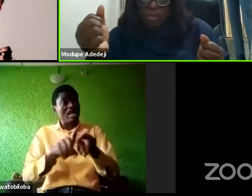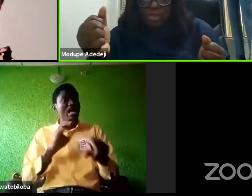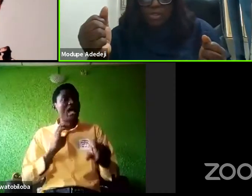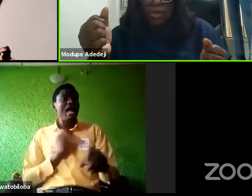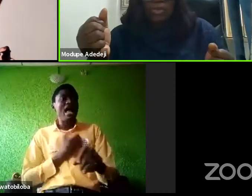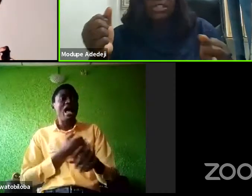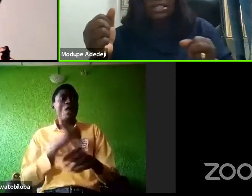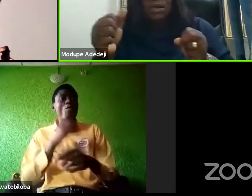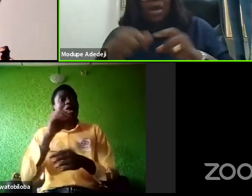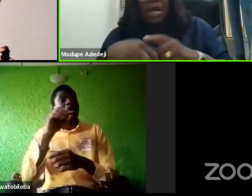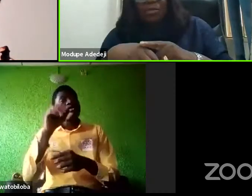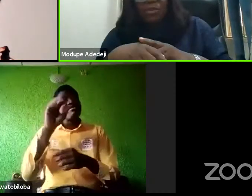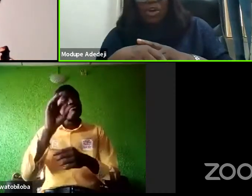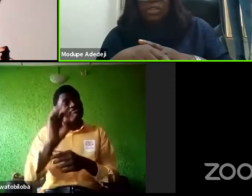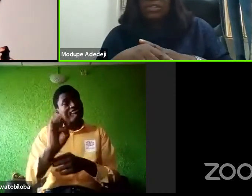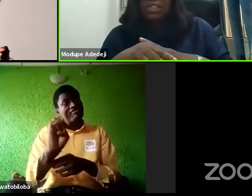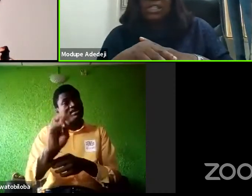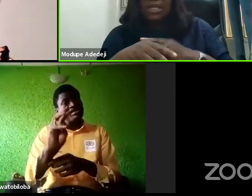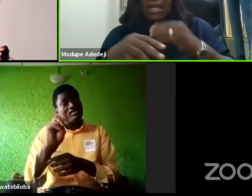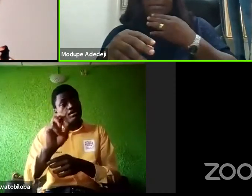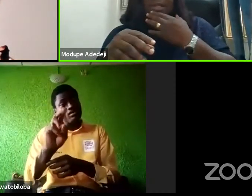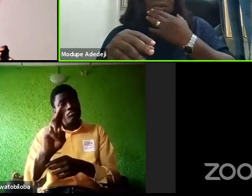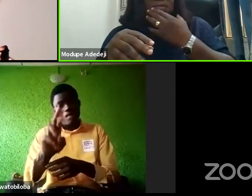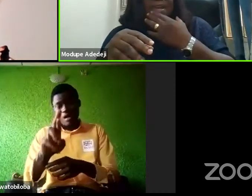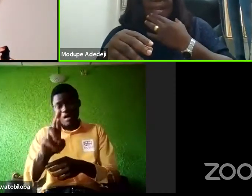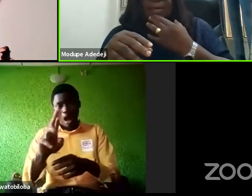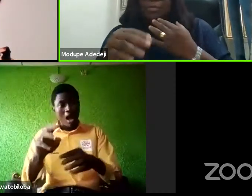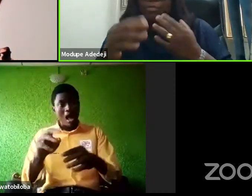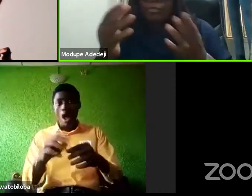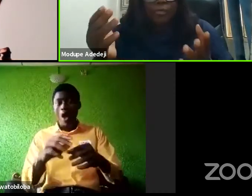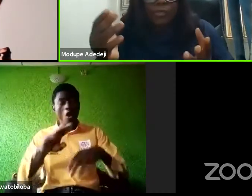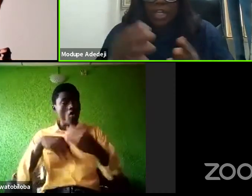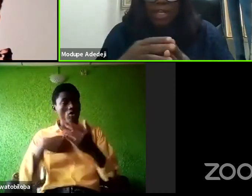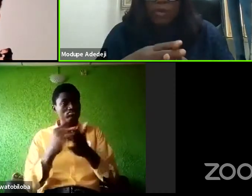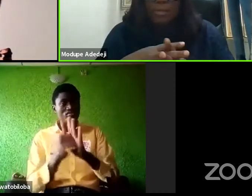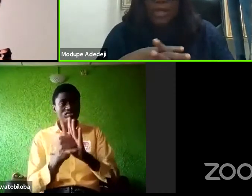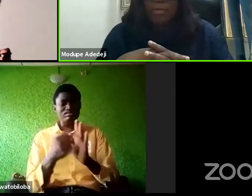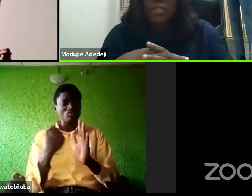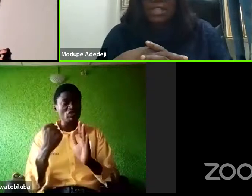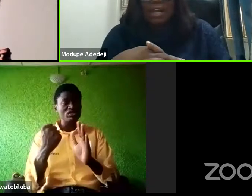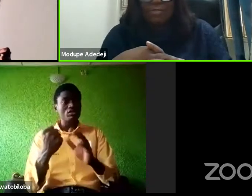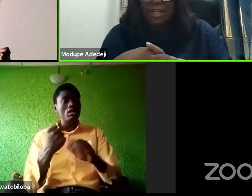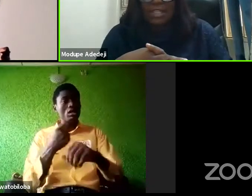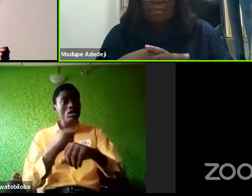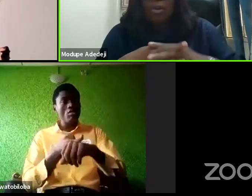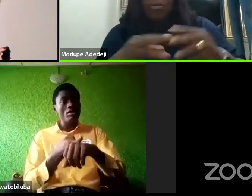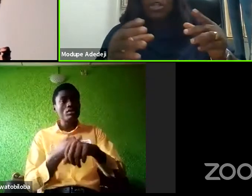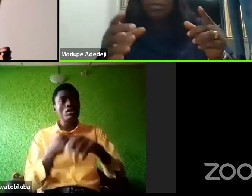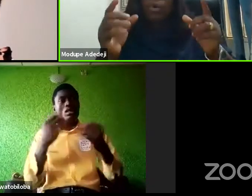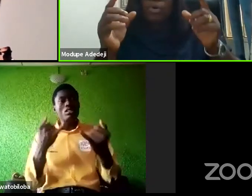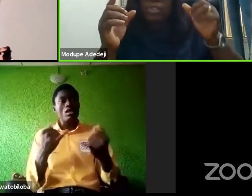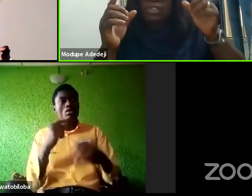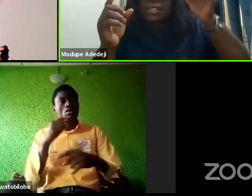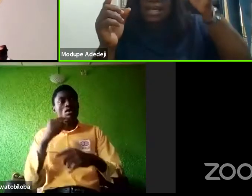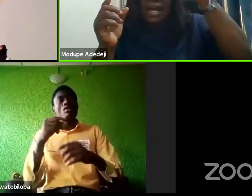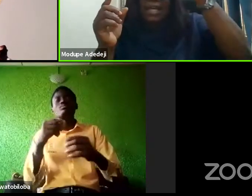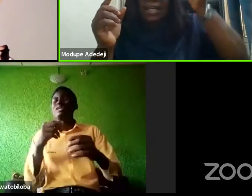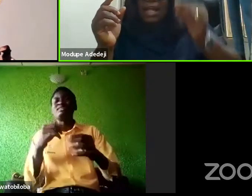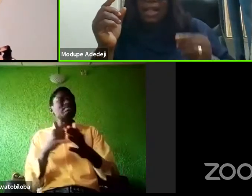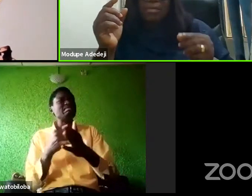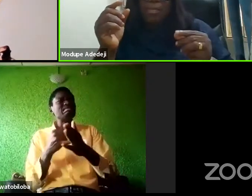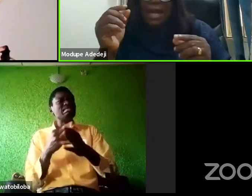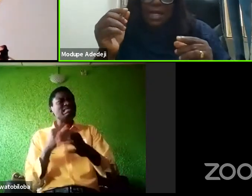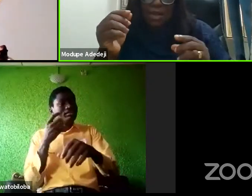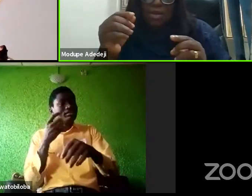thick bones. So it takes a while before the aspects of menopause can affect them. But the bones that